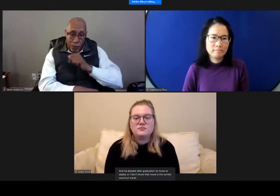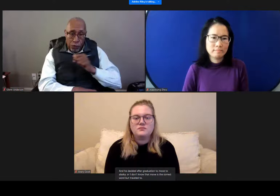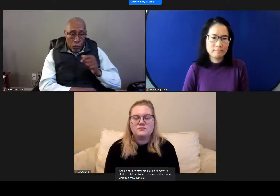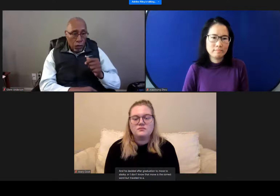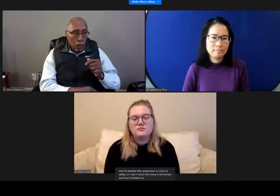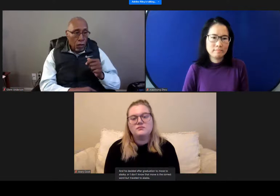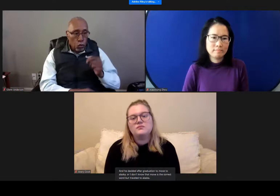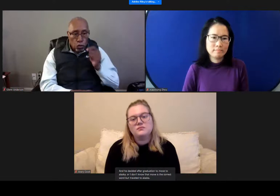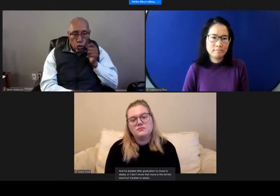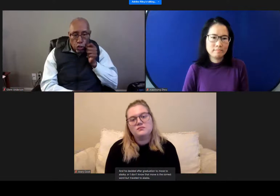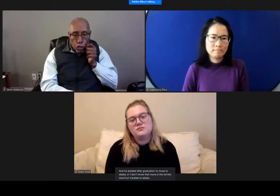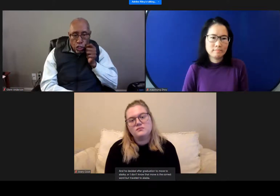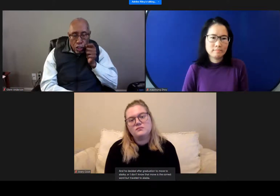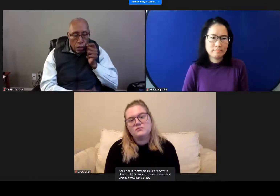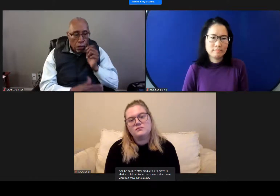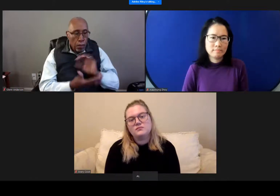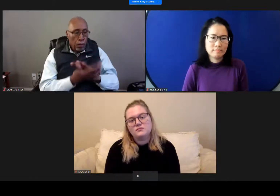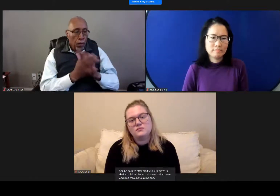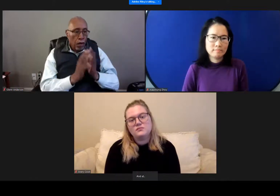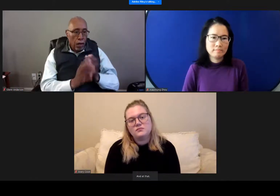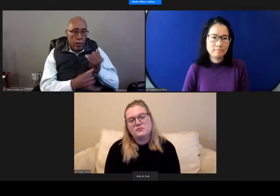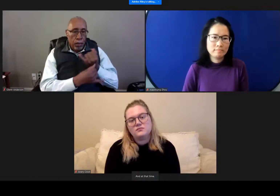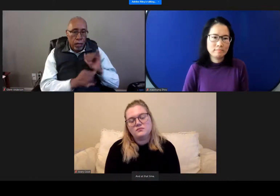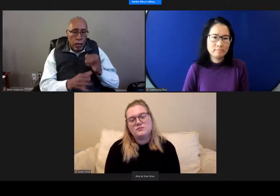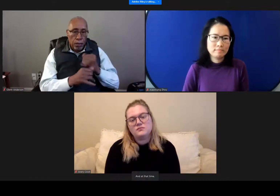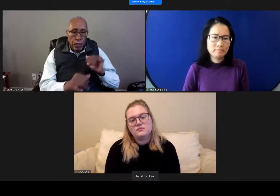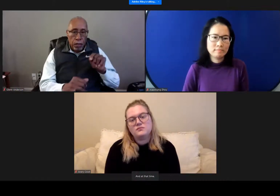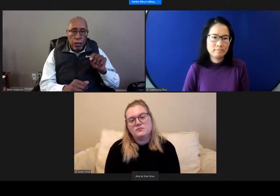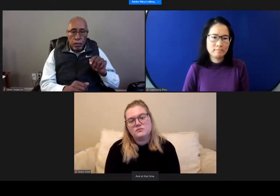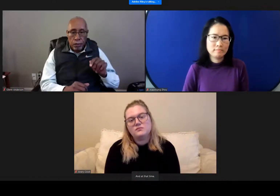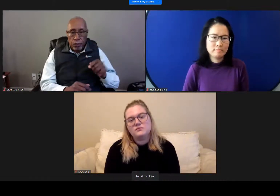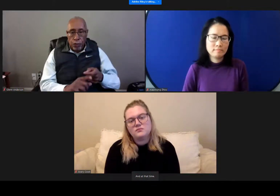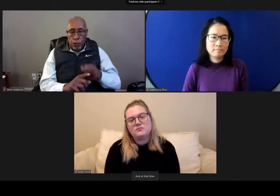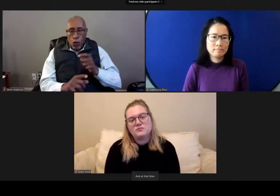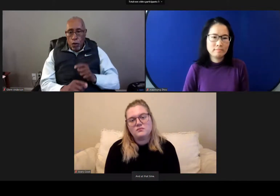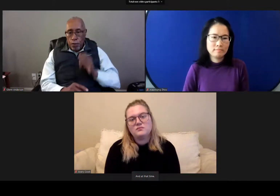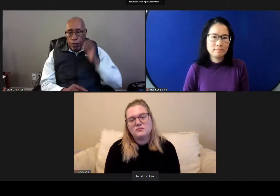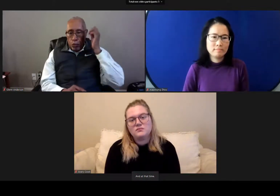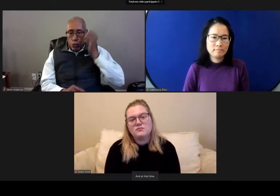to Alaska. And at that time,